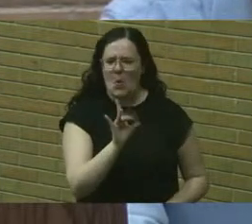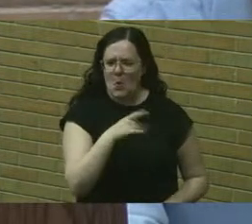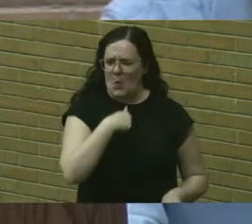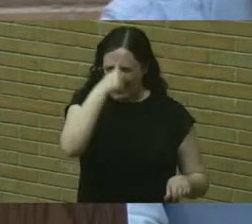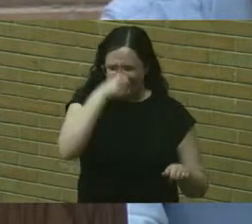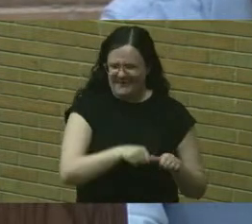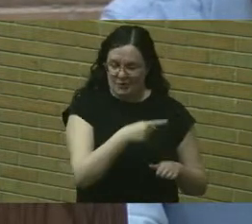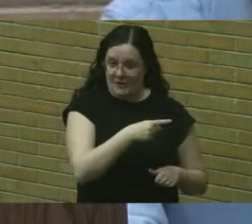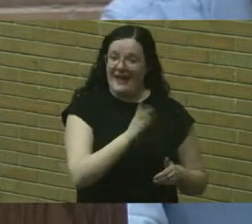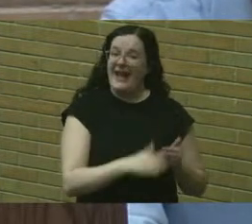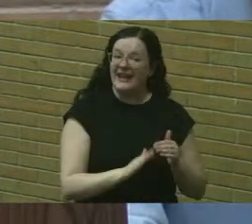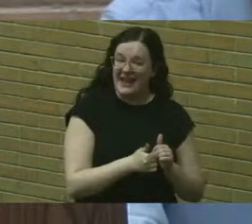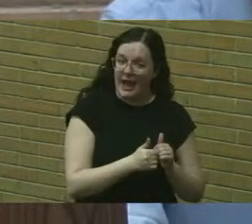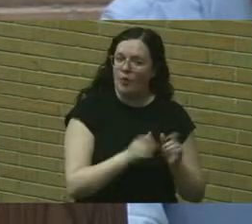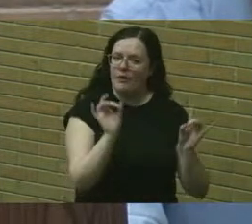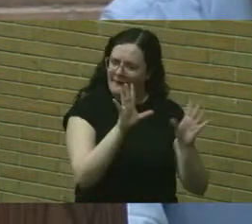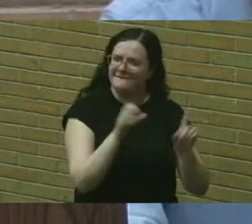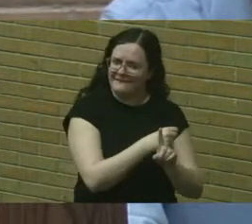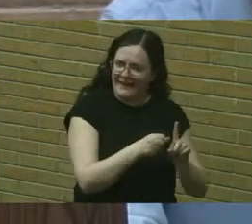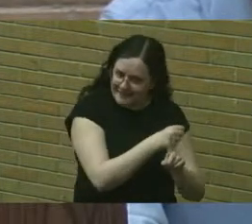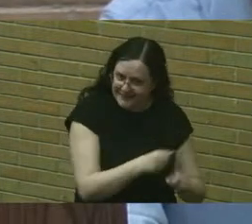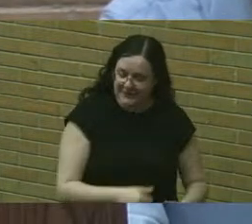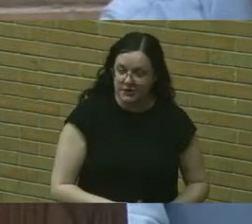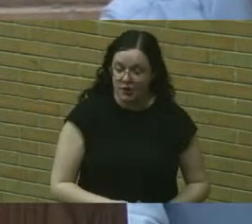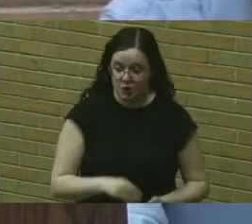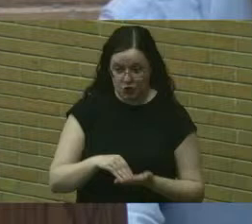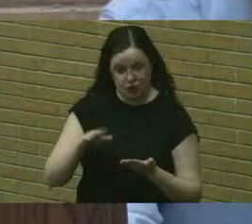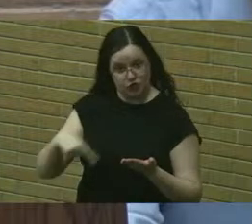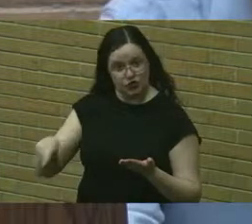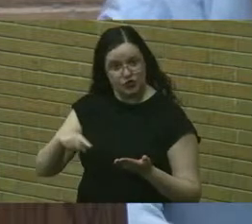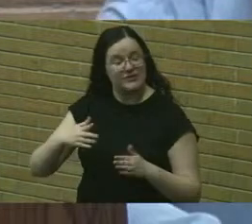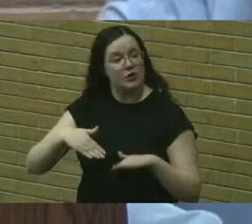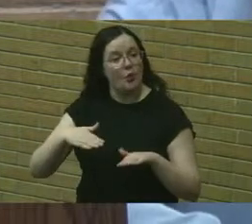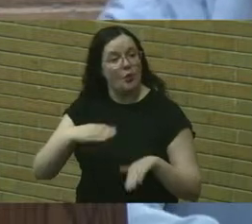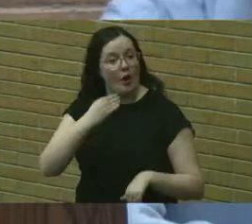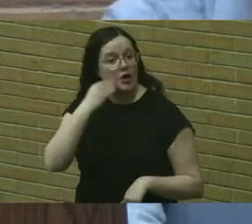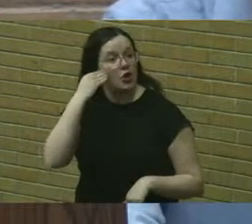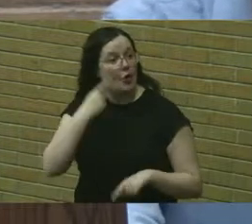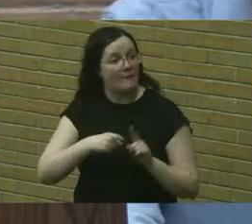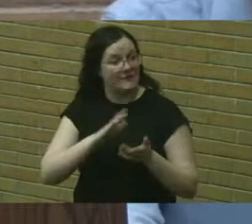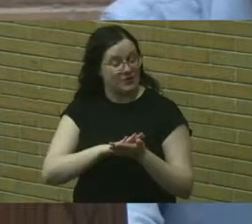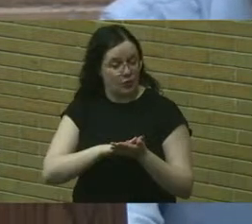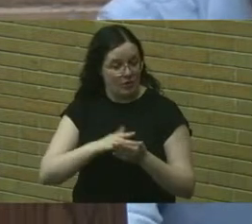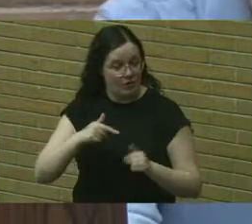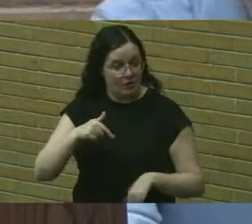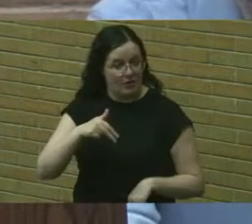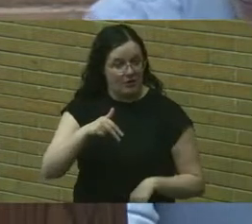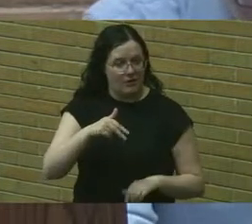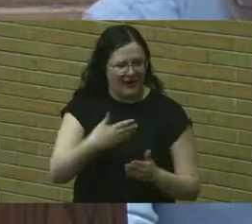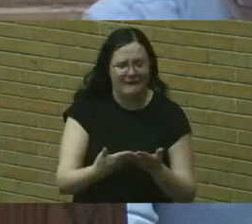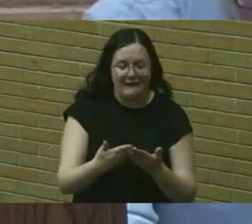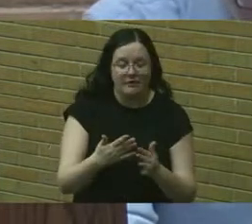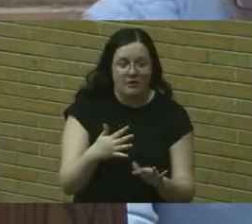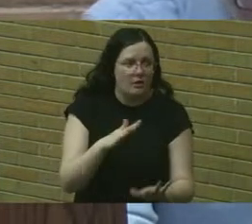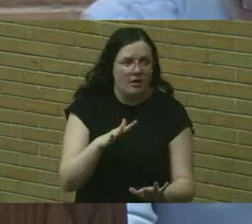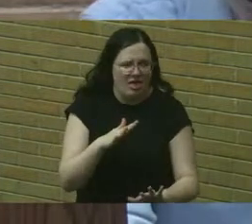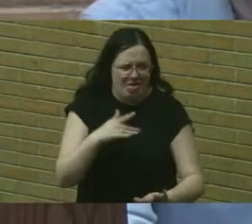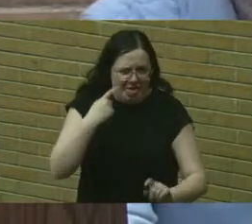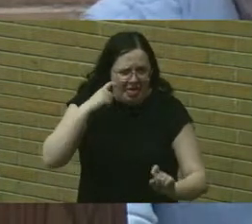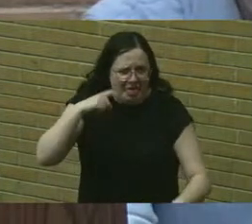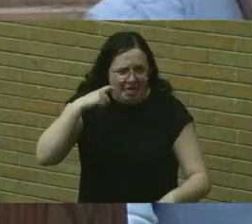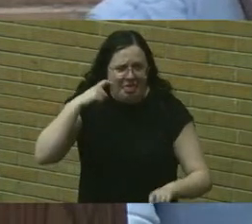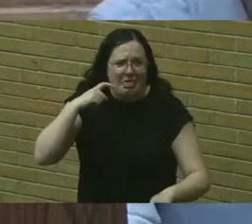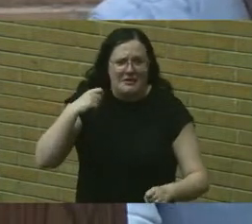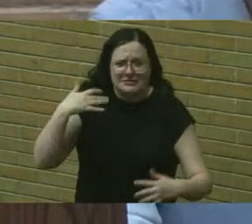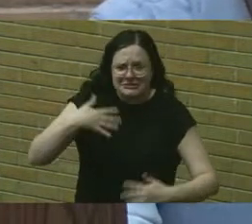in violence. There were students that were walking home from school who arrived home shaken up in tears and